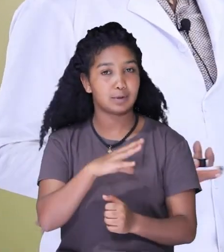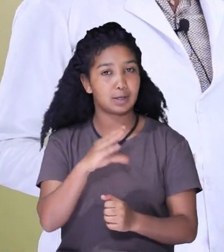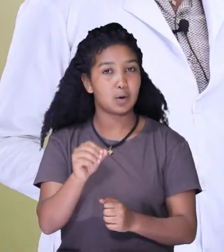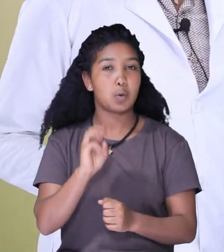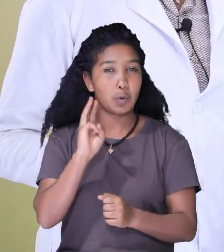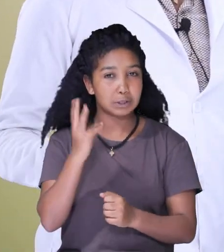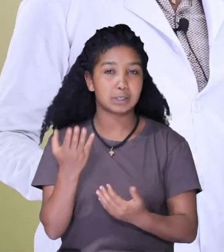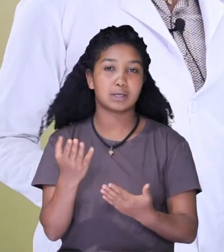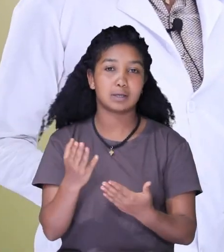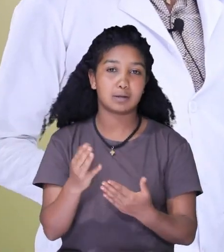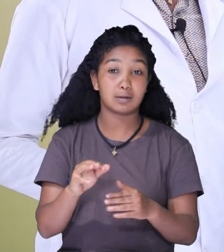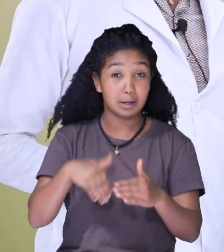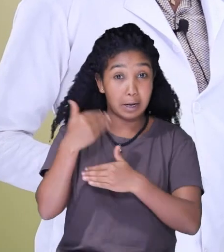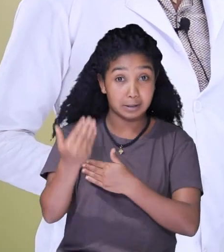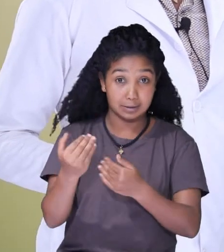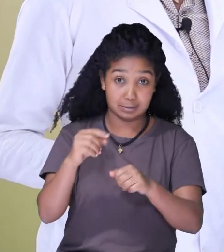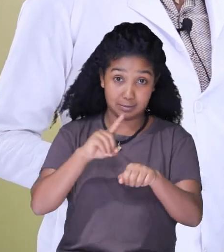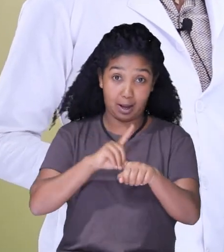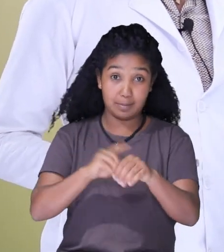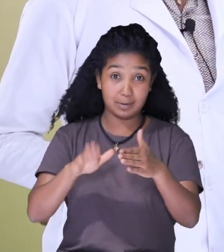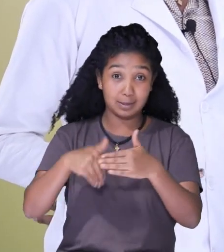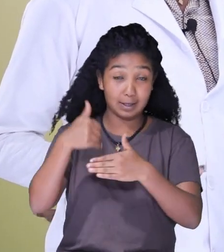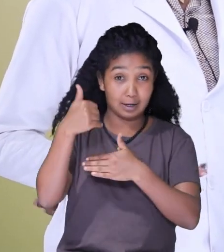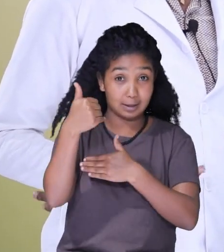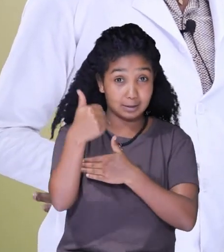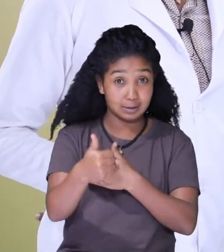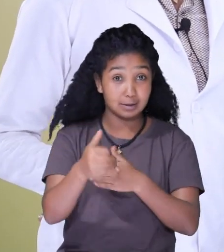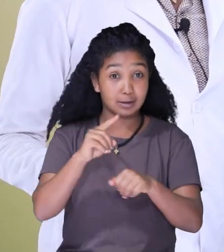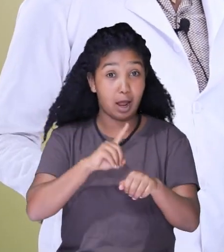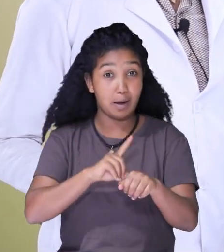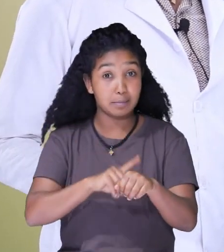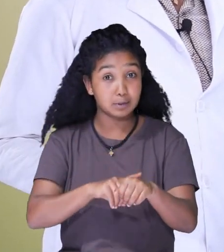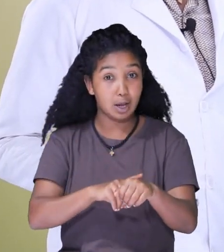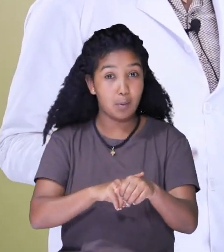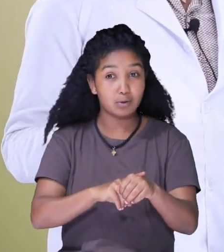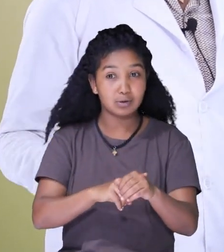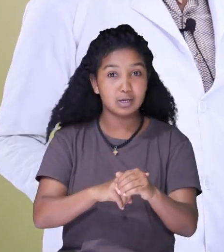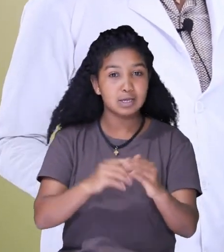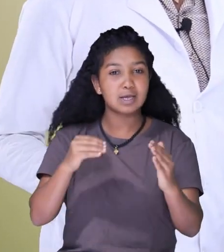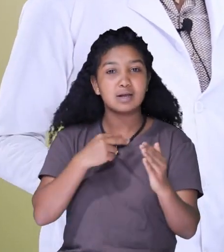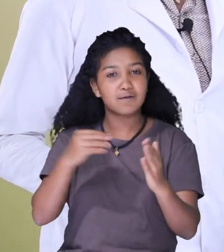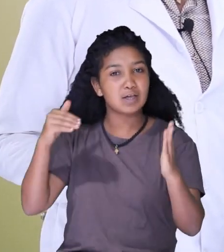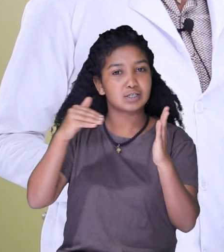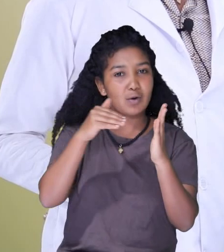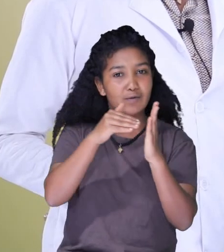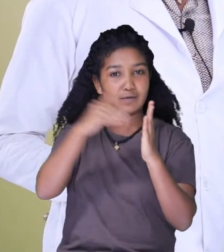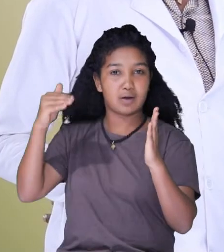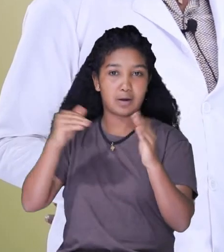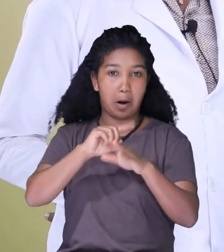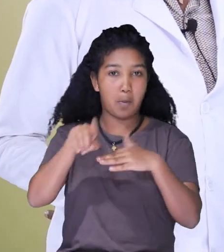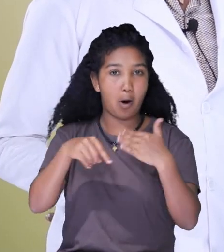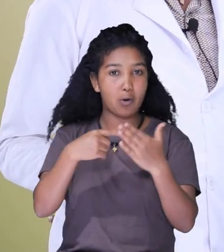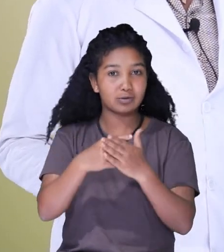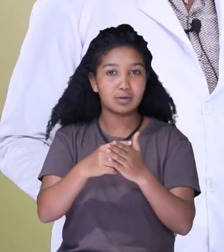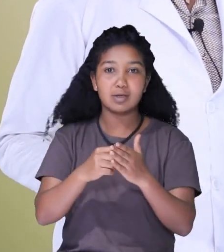we will see in the next period. The next period is reflection of sound, that is about